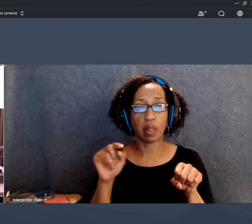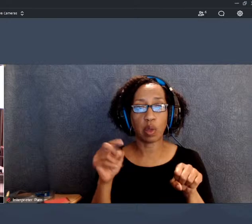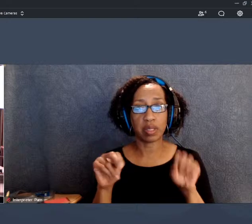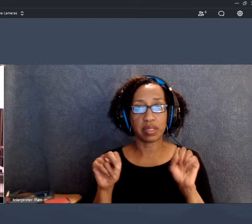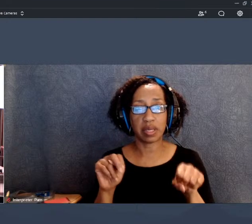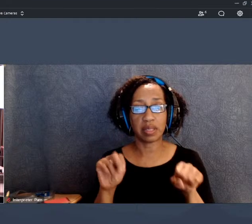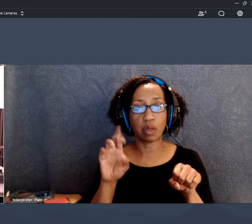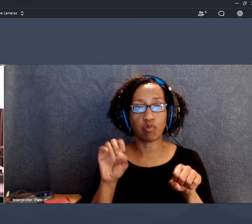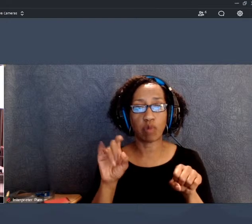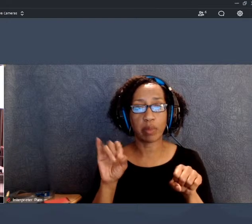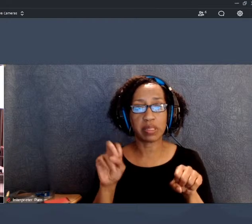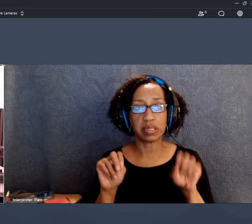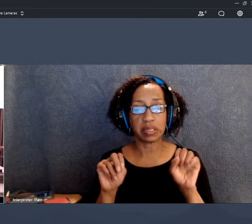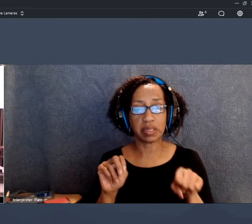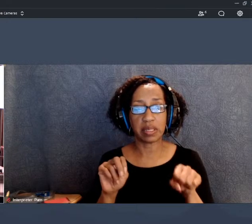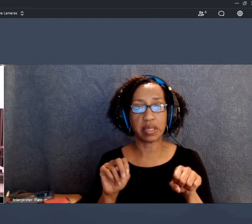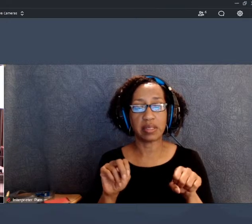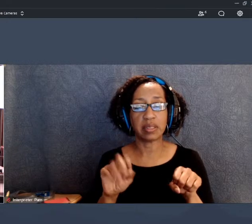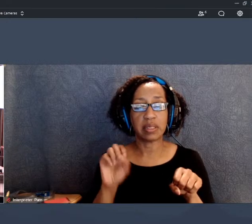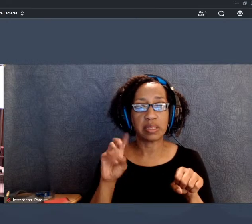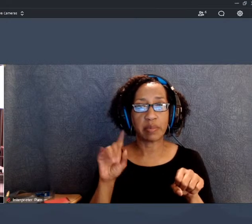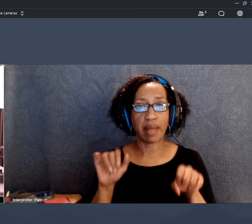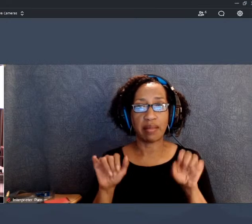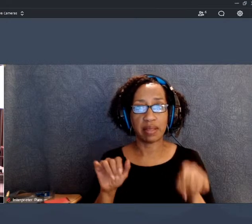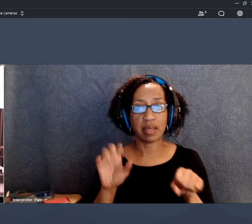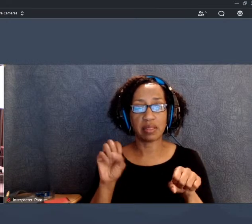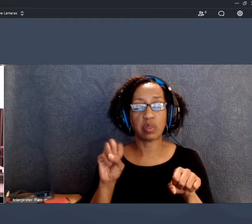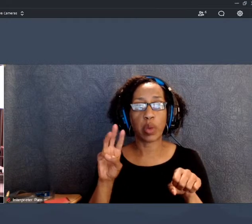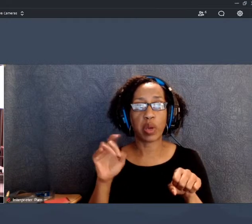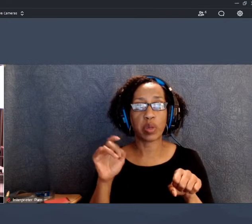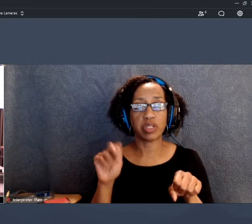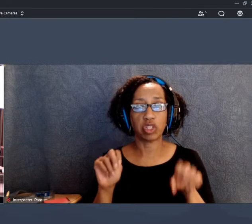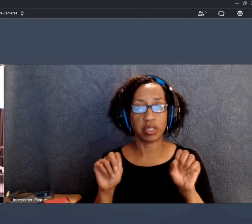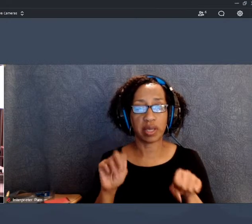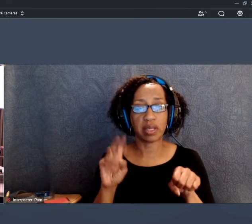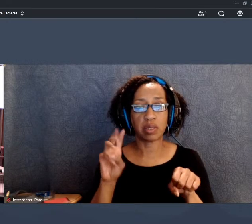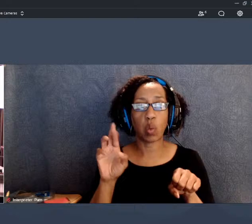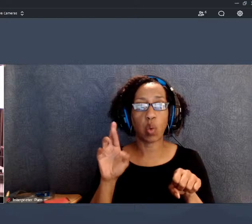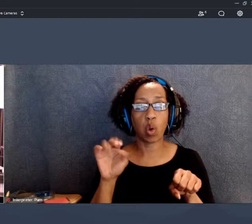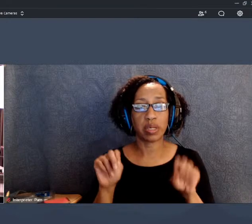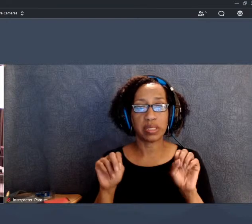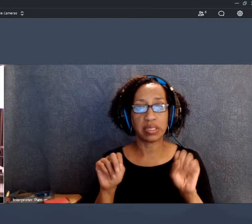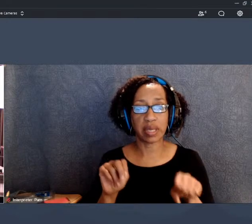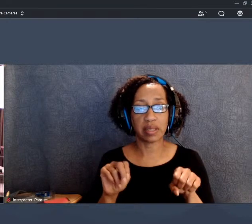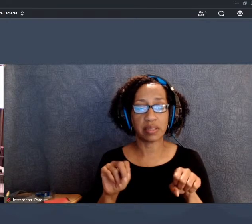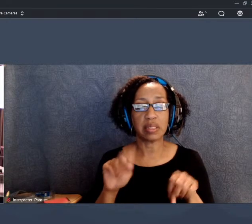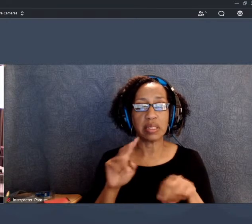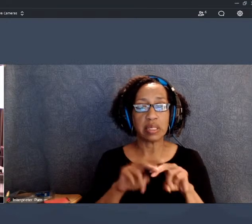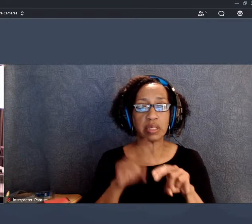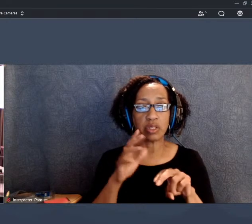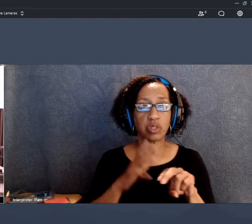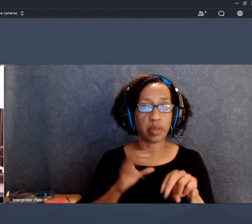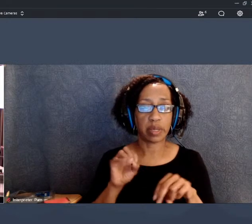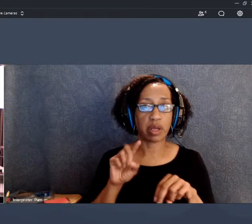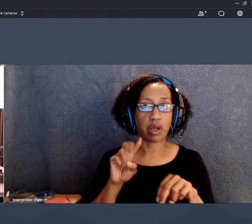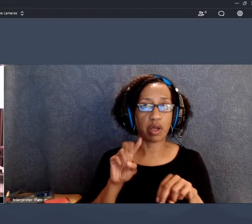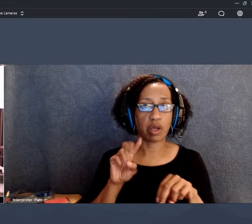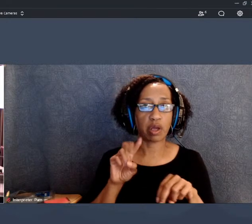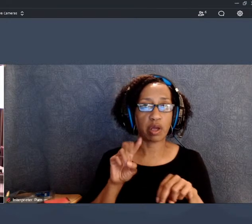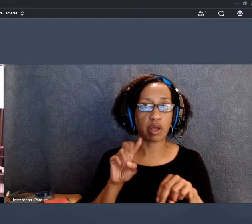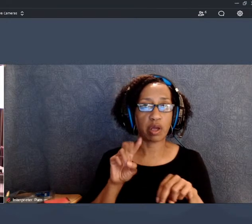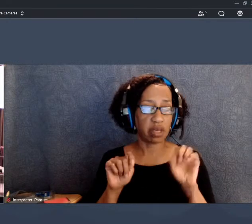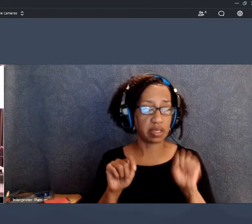Robinson, yes. Smiley, yes. Swearingen, yes. Warren, yes. Chairman Colette, yes. Thank you. That item passes. How you